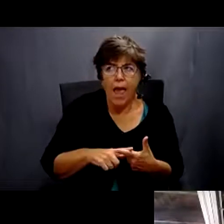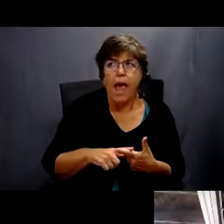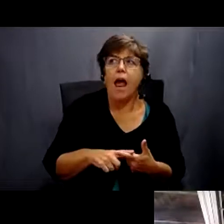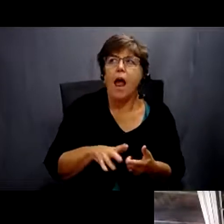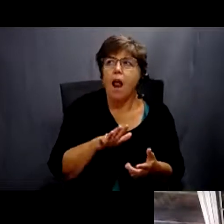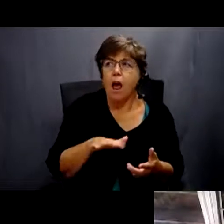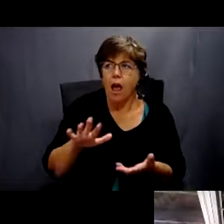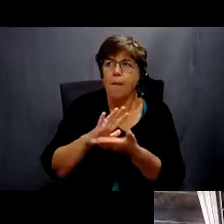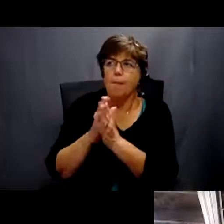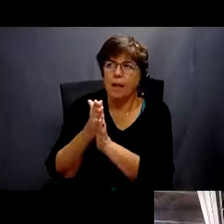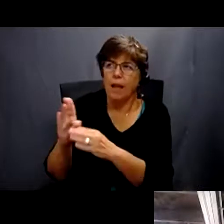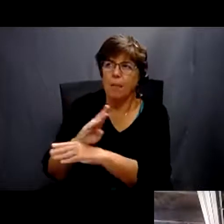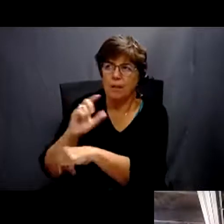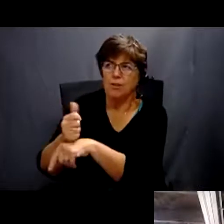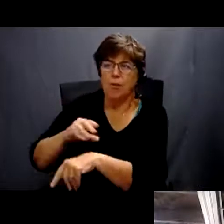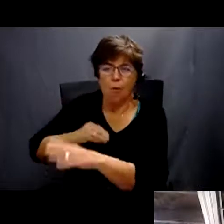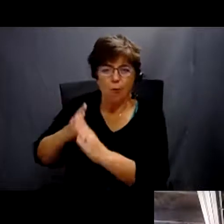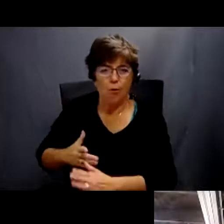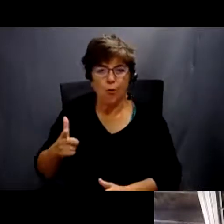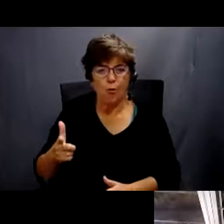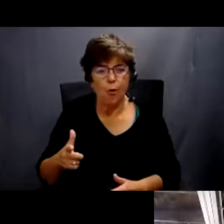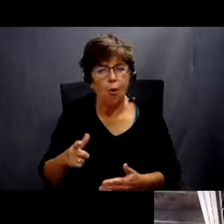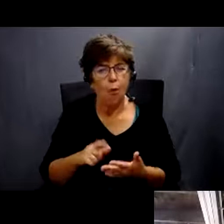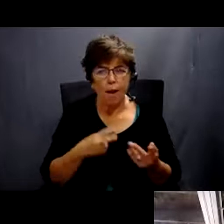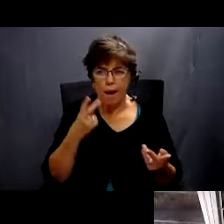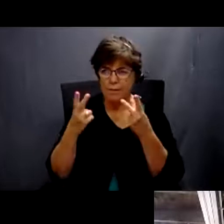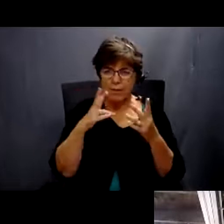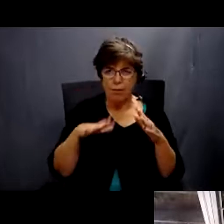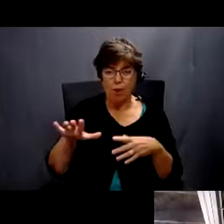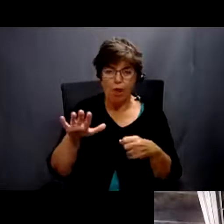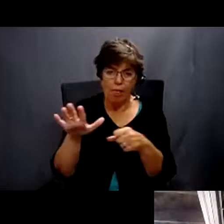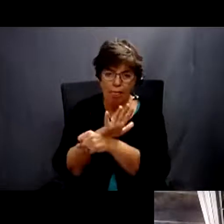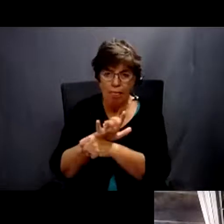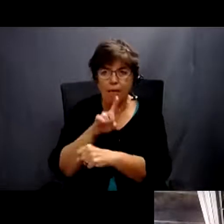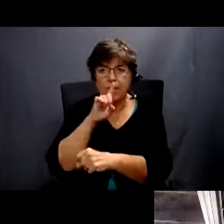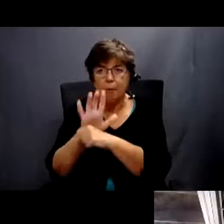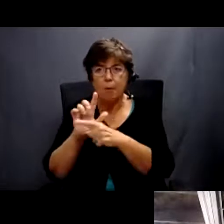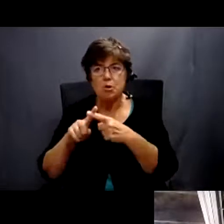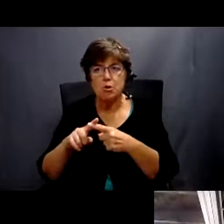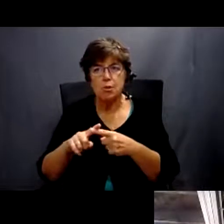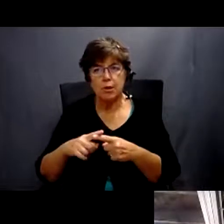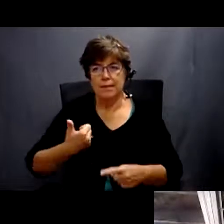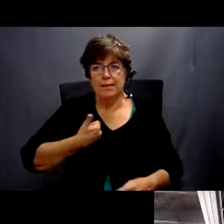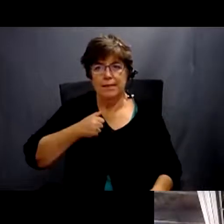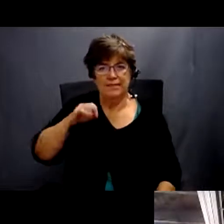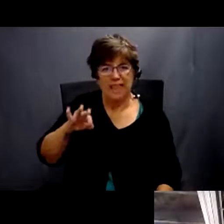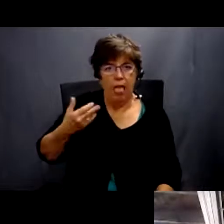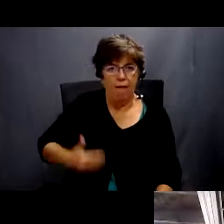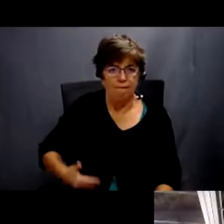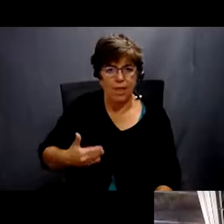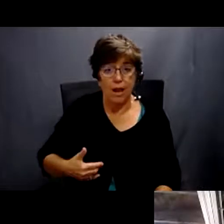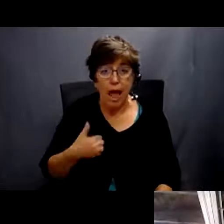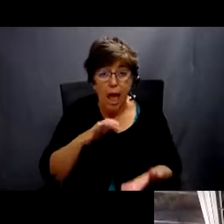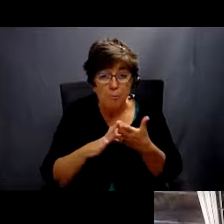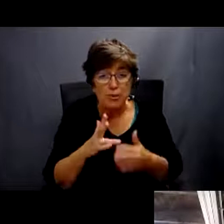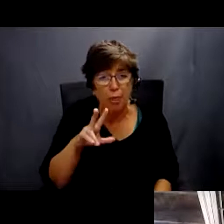other folks who are in entrepreneurship or just what I've observed their level of commitment to self is. And I'm just turning 30 this year, so I'm just learning how to be